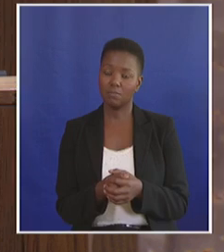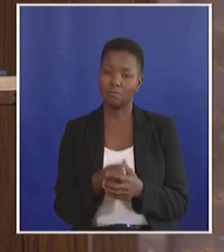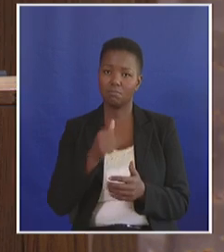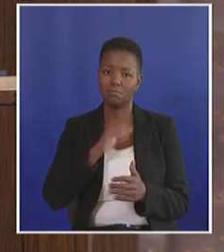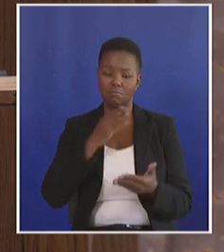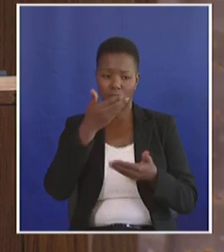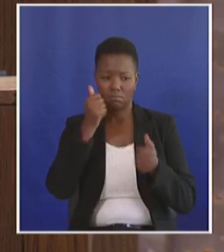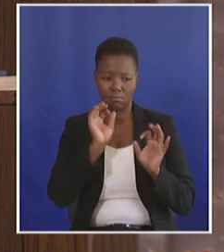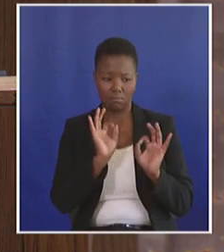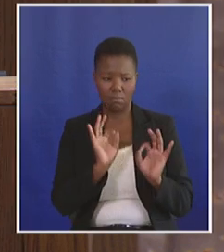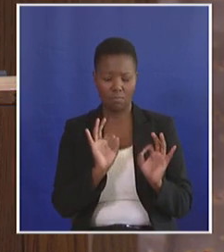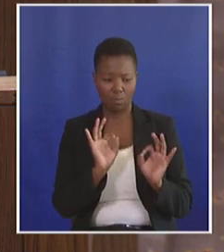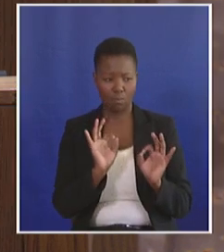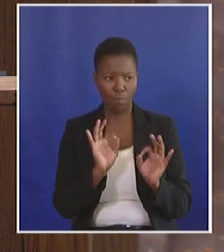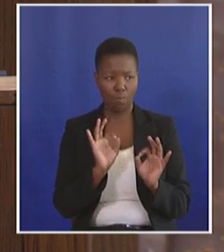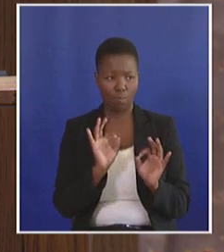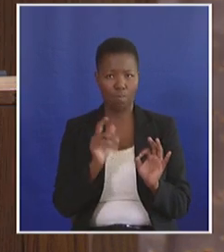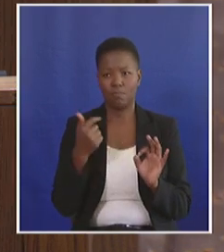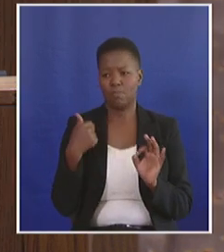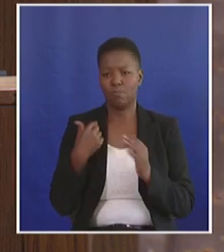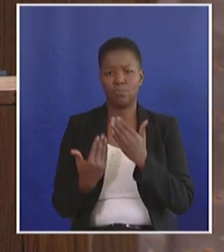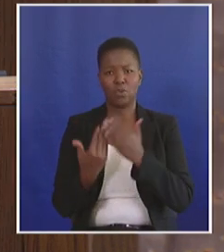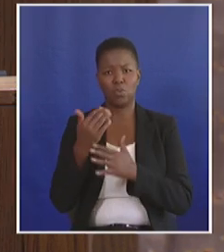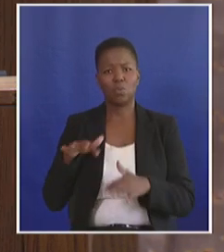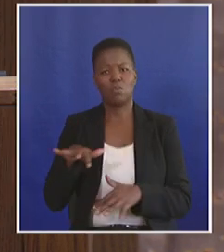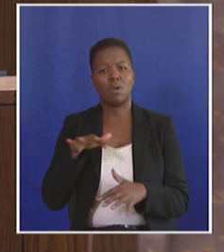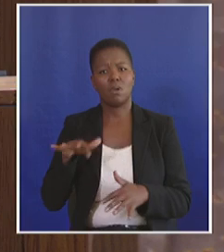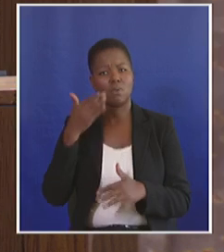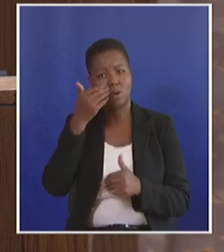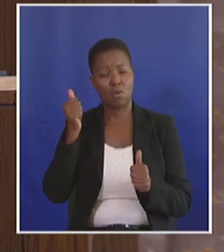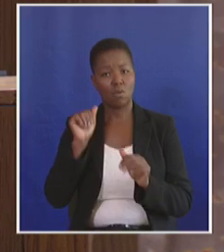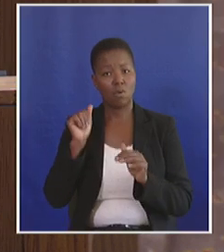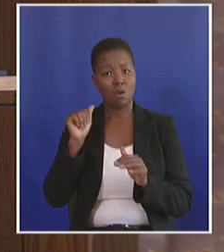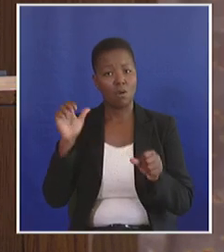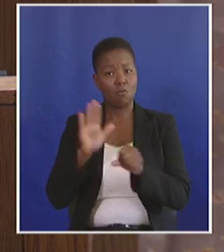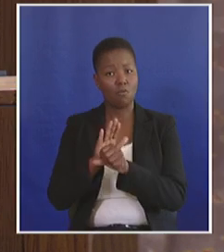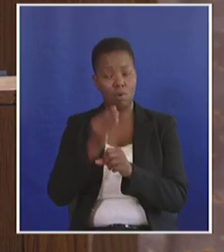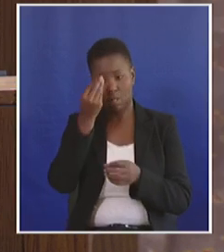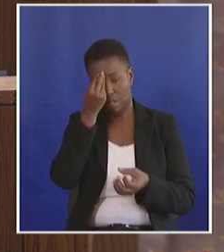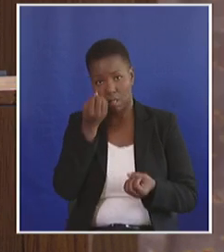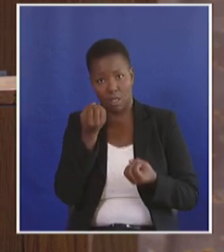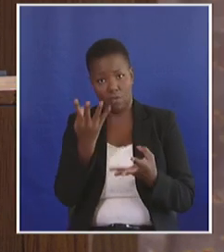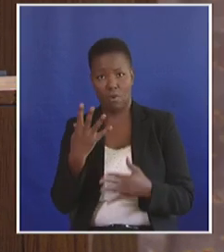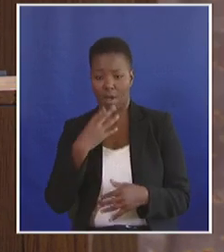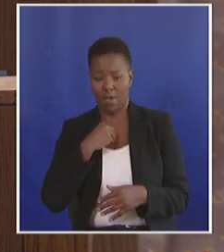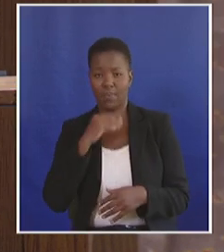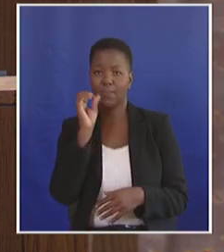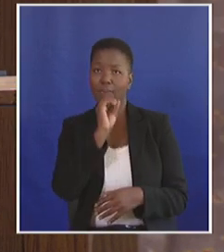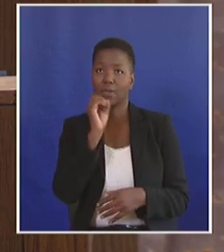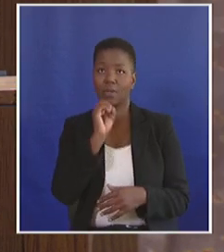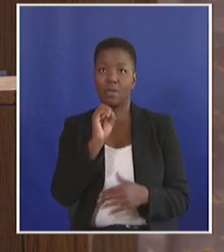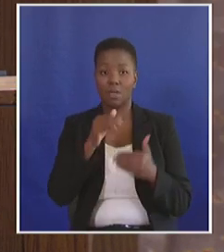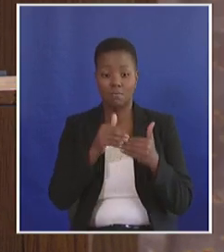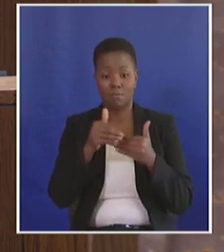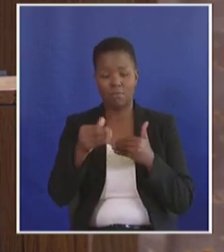have, it's a new area. I don't have the detail of that, if it can be supplied to you